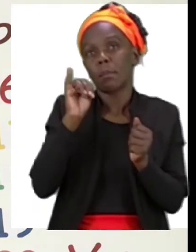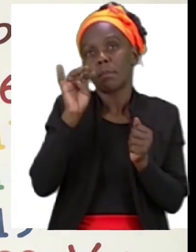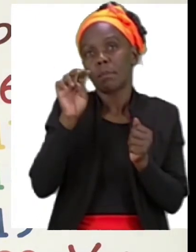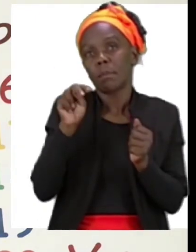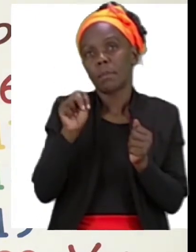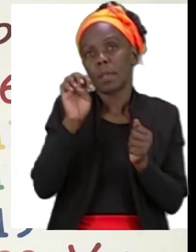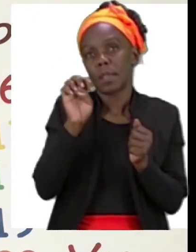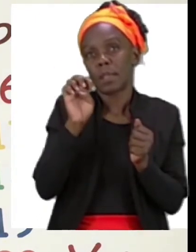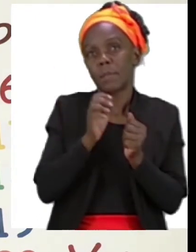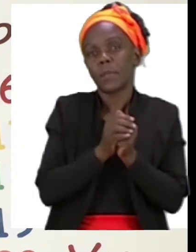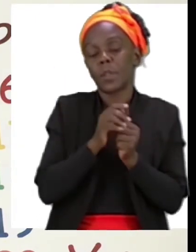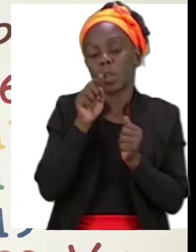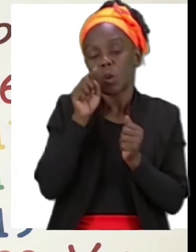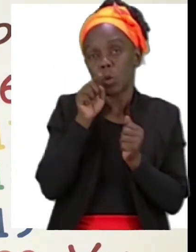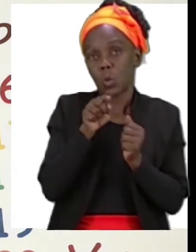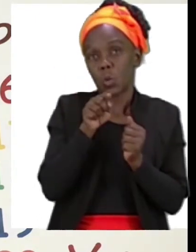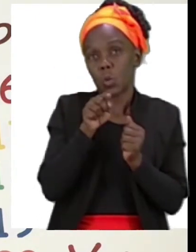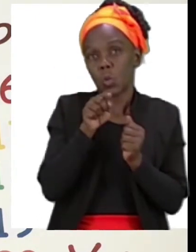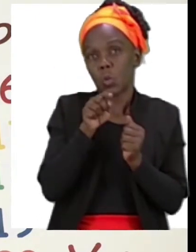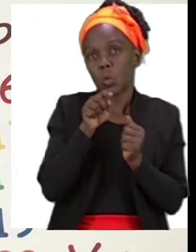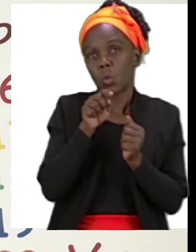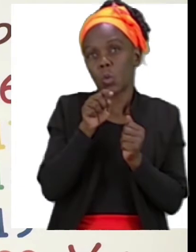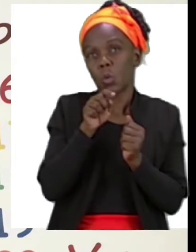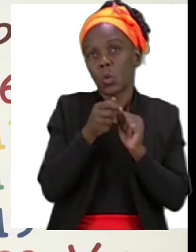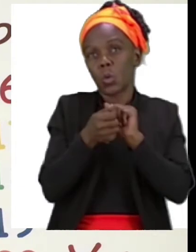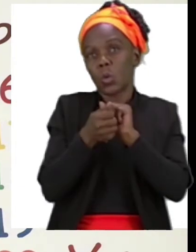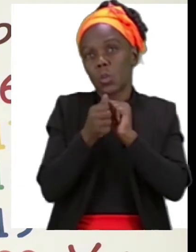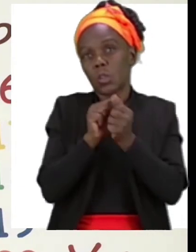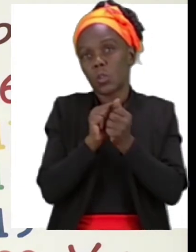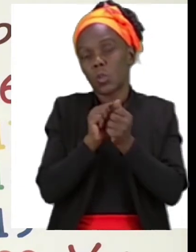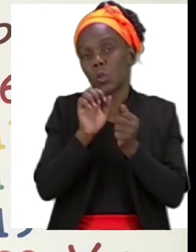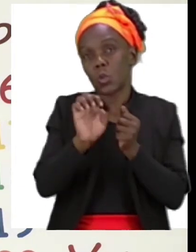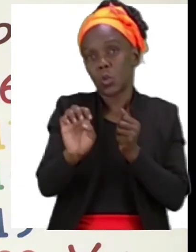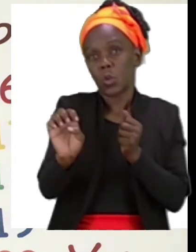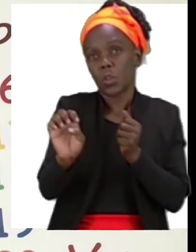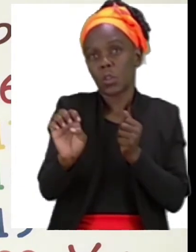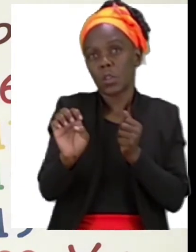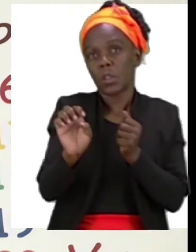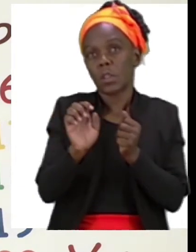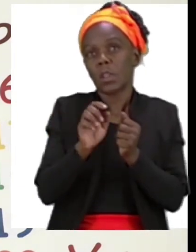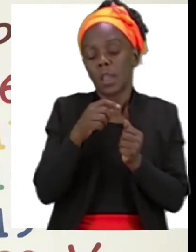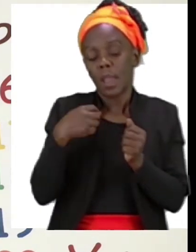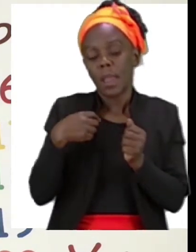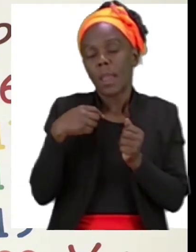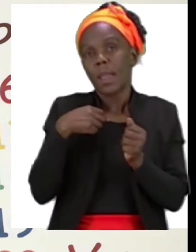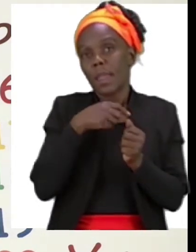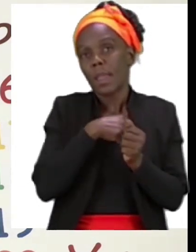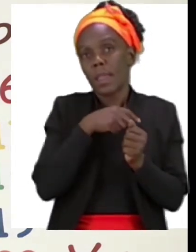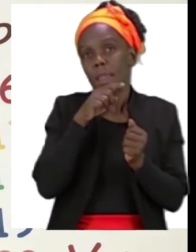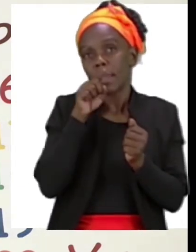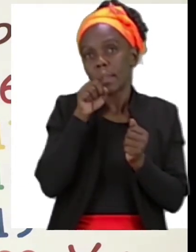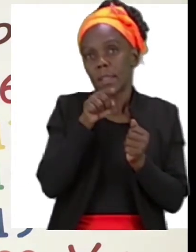yours. He and she will change to his and hers. And